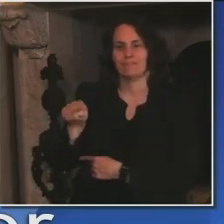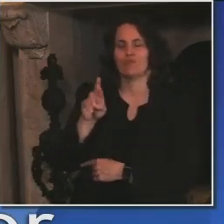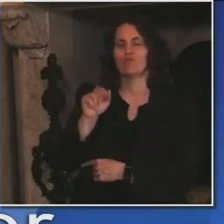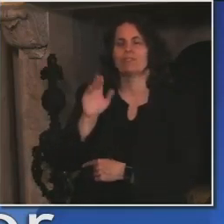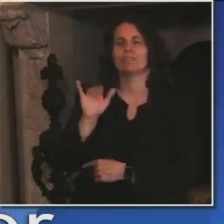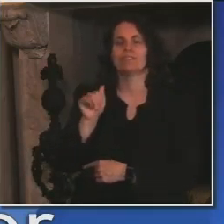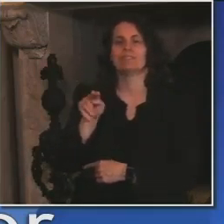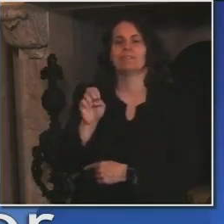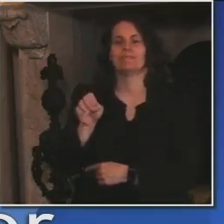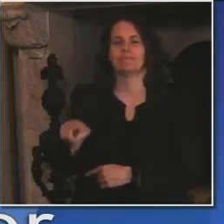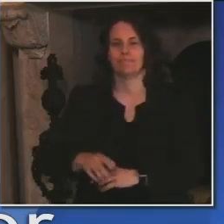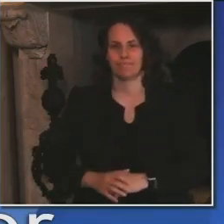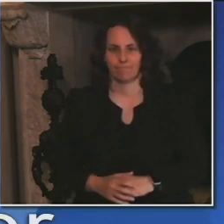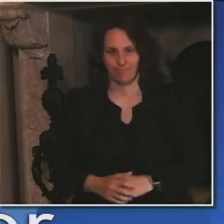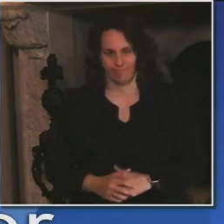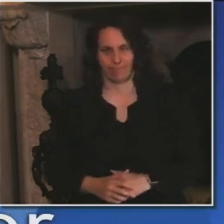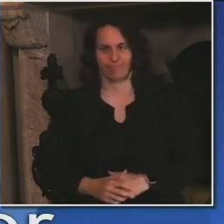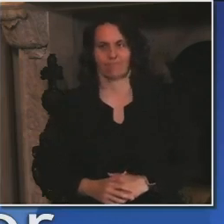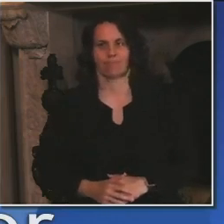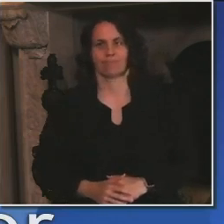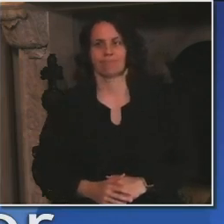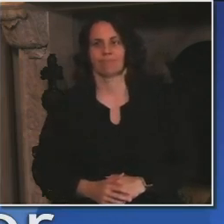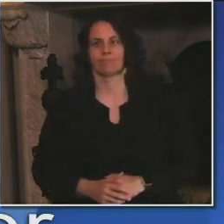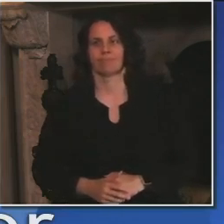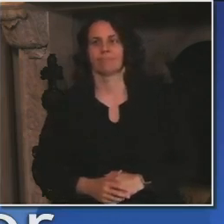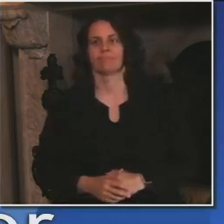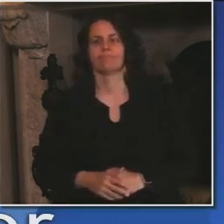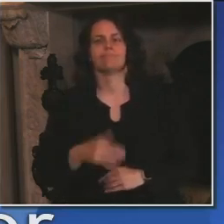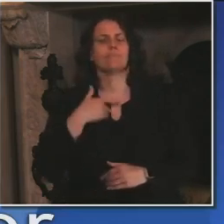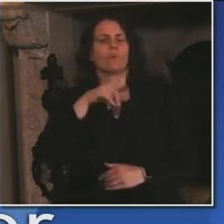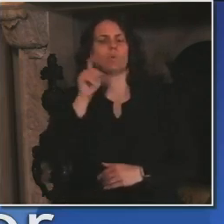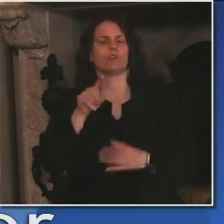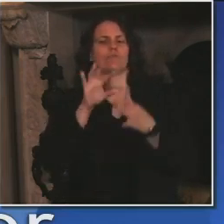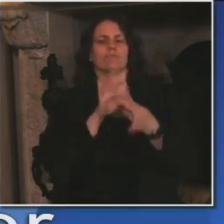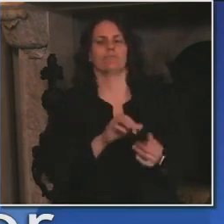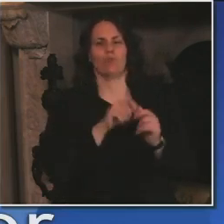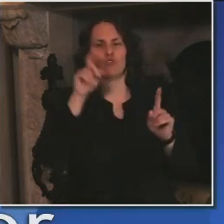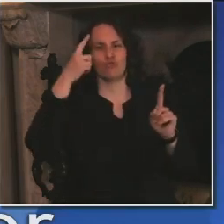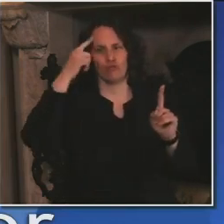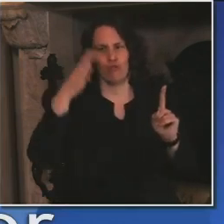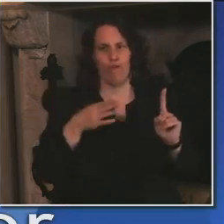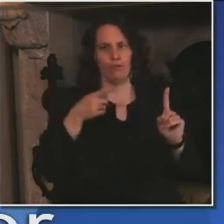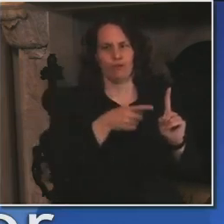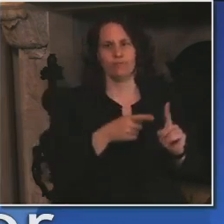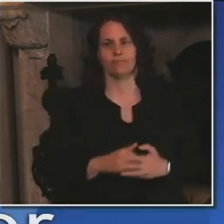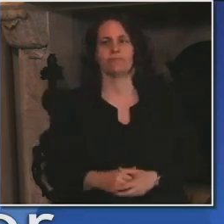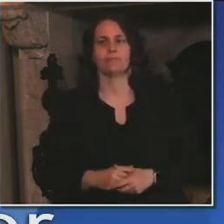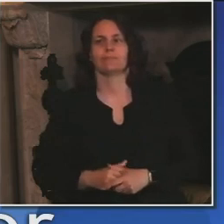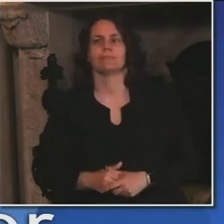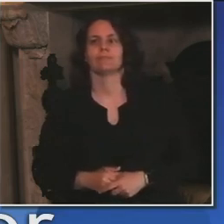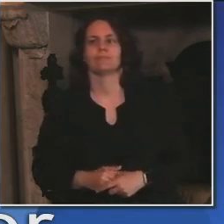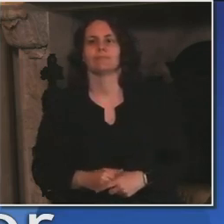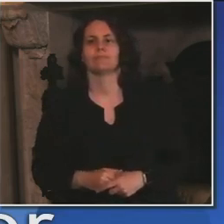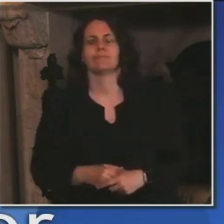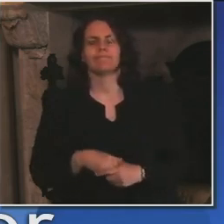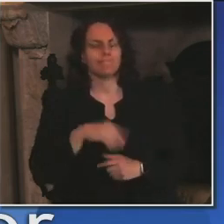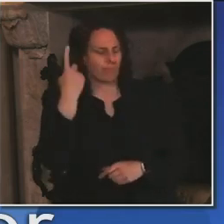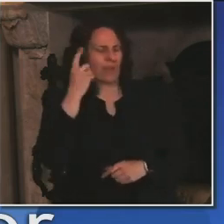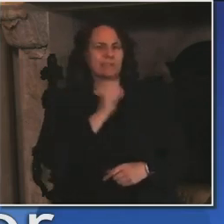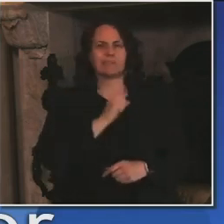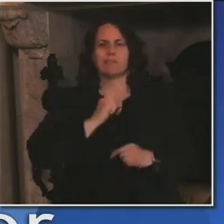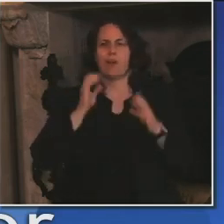Hi. The question I have, I think, would be for the governor, but one senator said today in a statement that he fears that 750,000 jobs in the